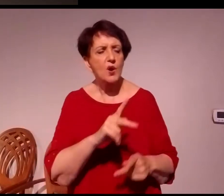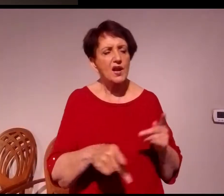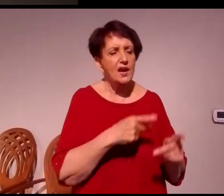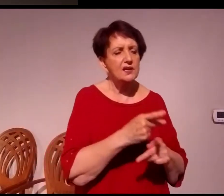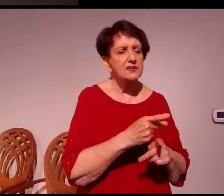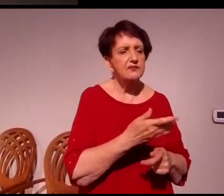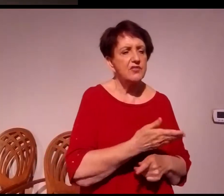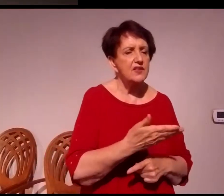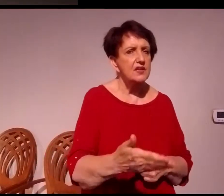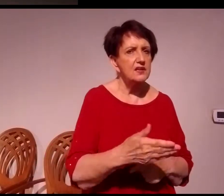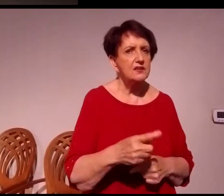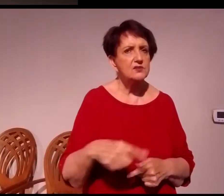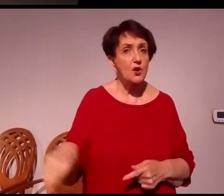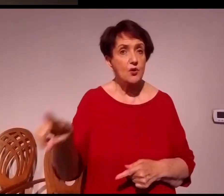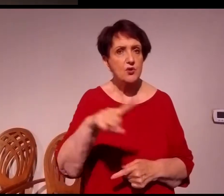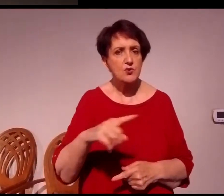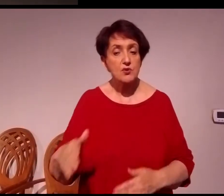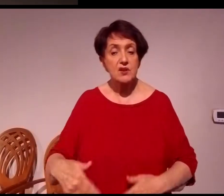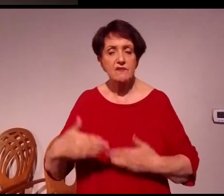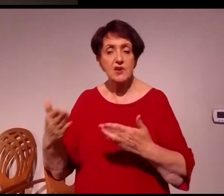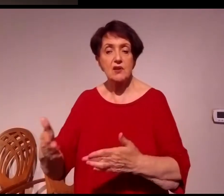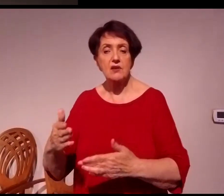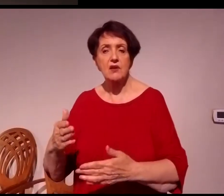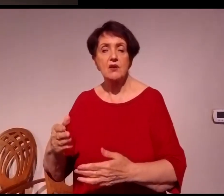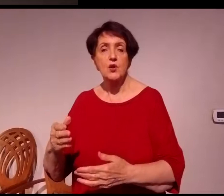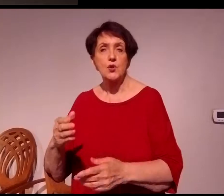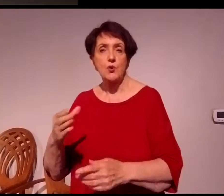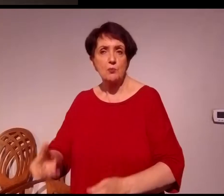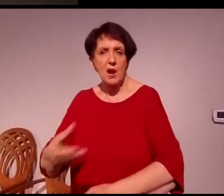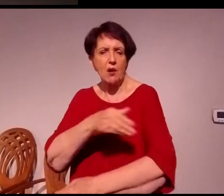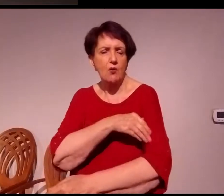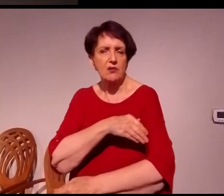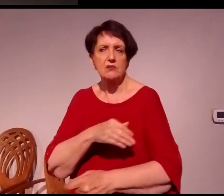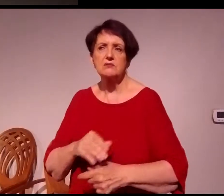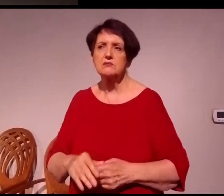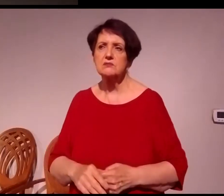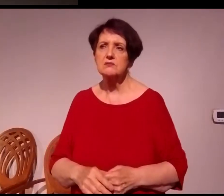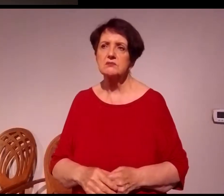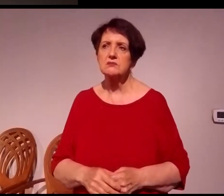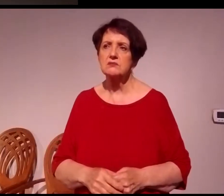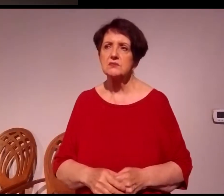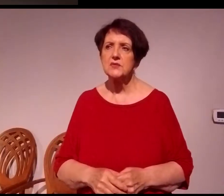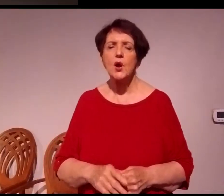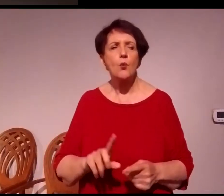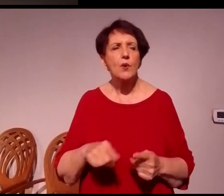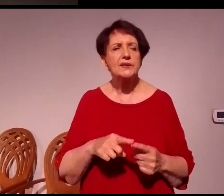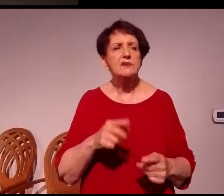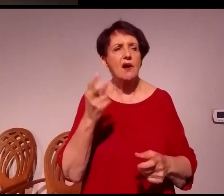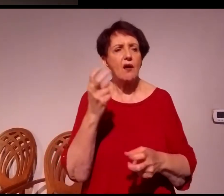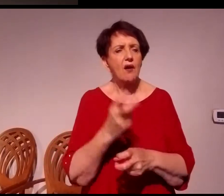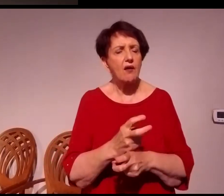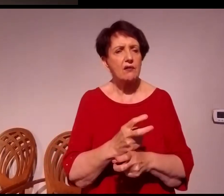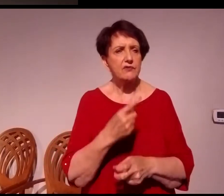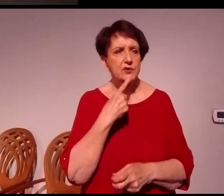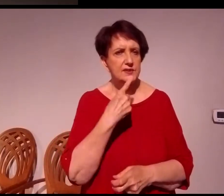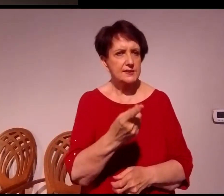giving away your personal power? When do you have the hardest time saying no?